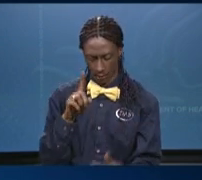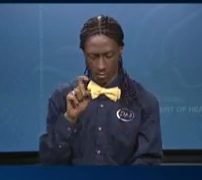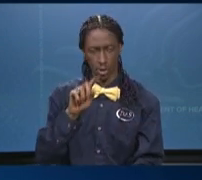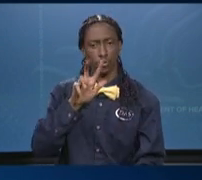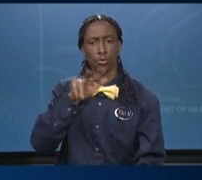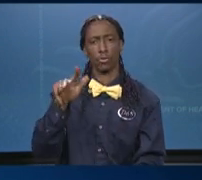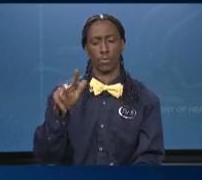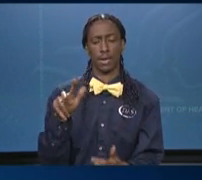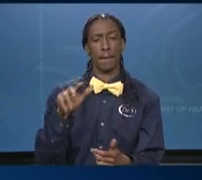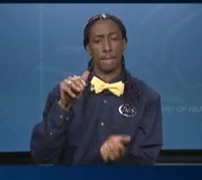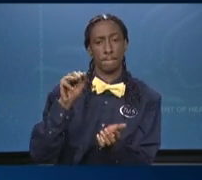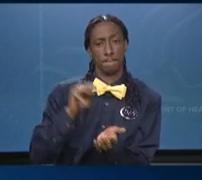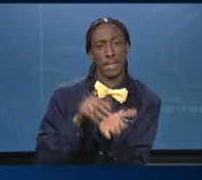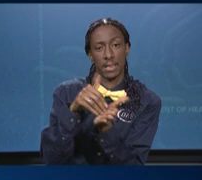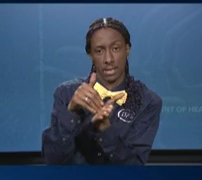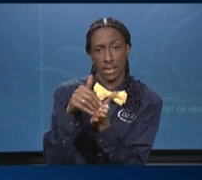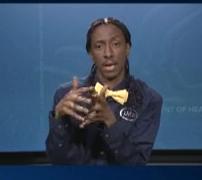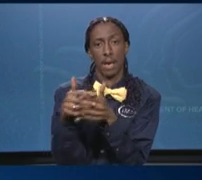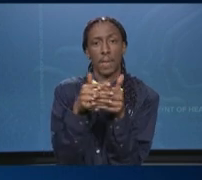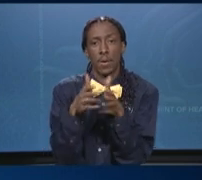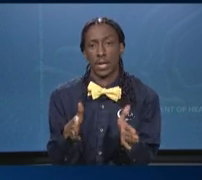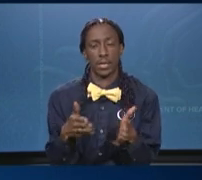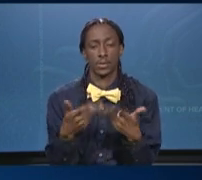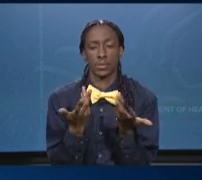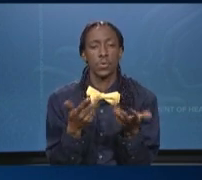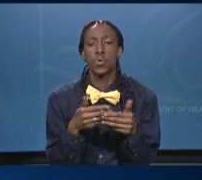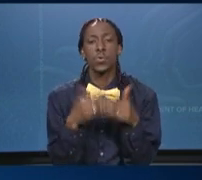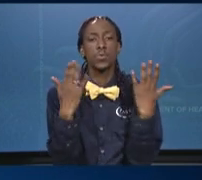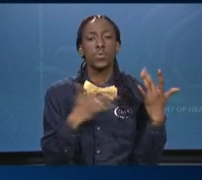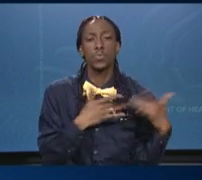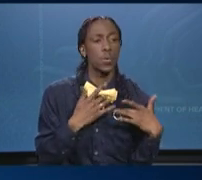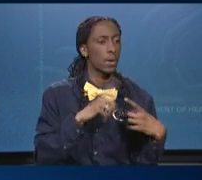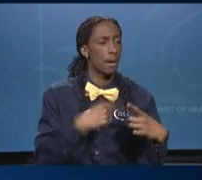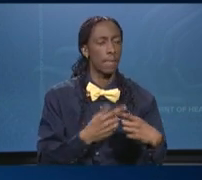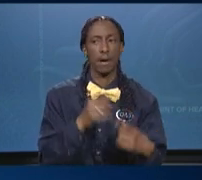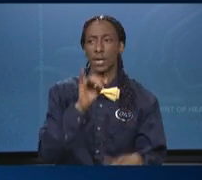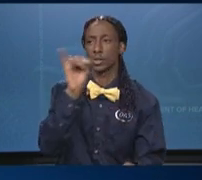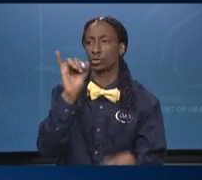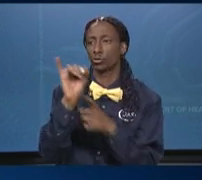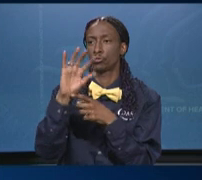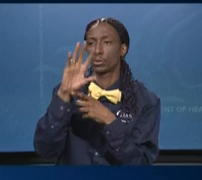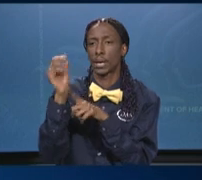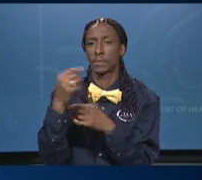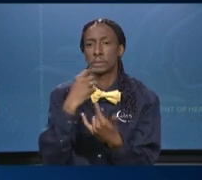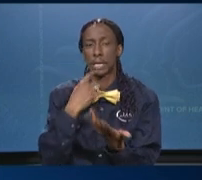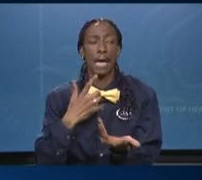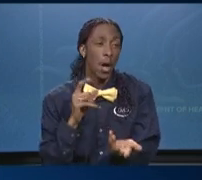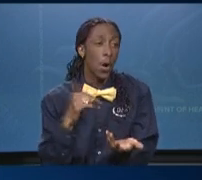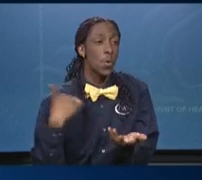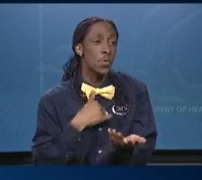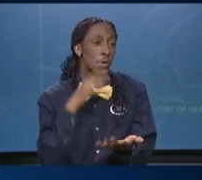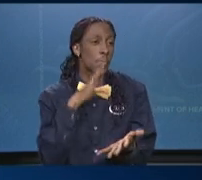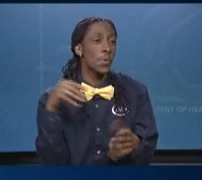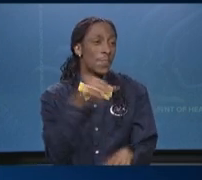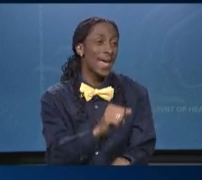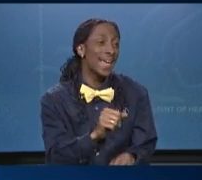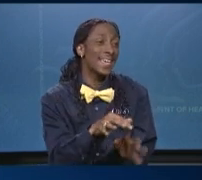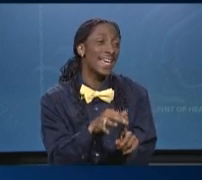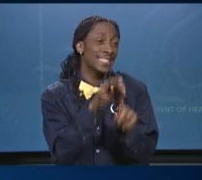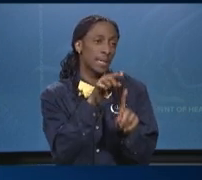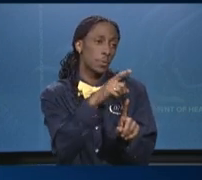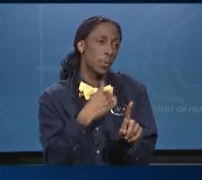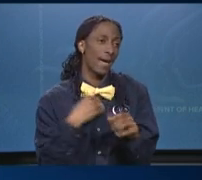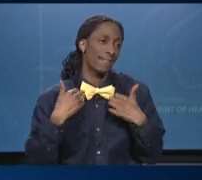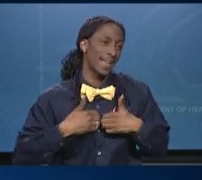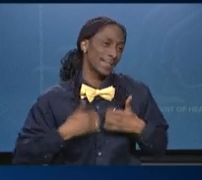million Americans who don't have to worry again about an insurance company saying, oh yeah, we'd cover you, except you have